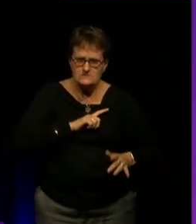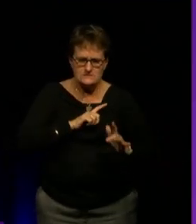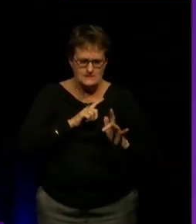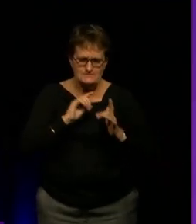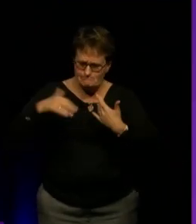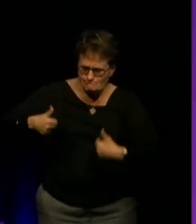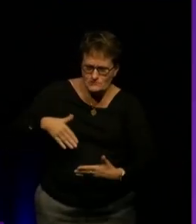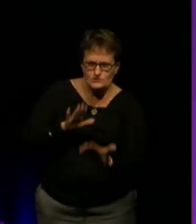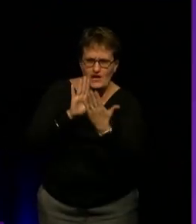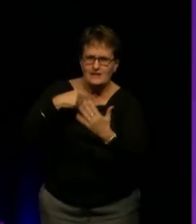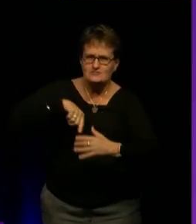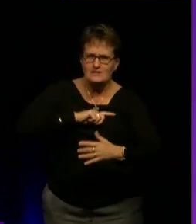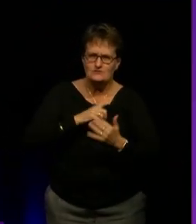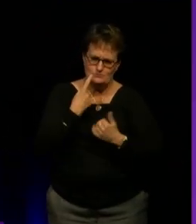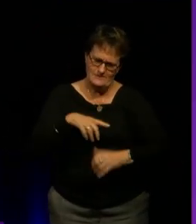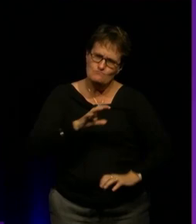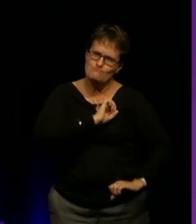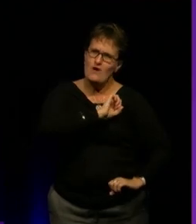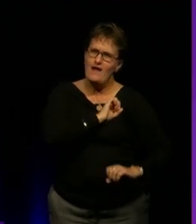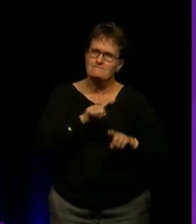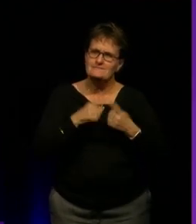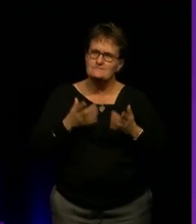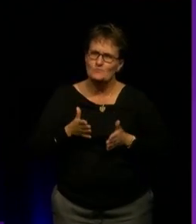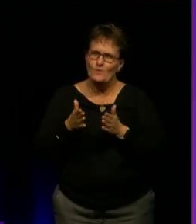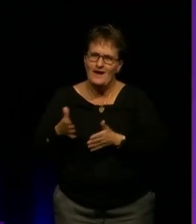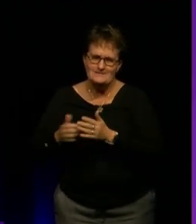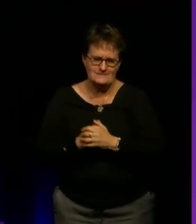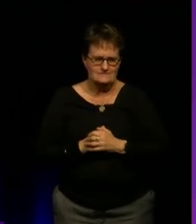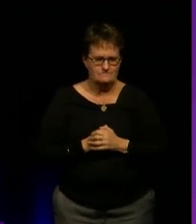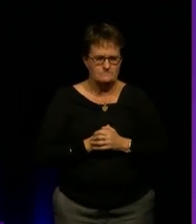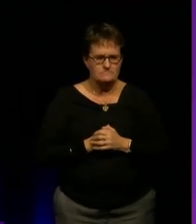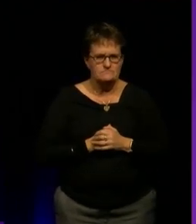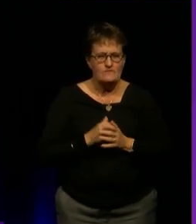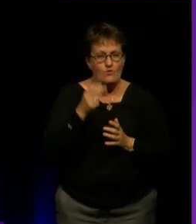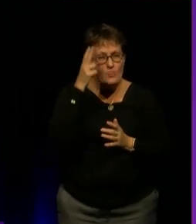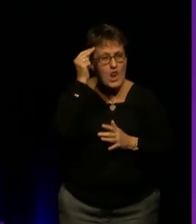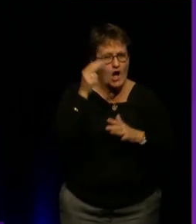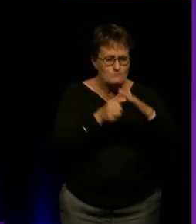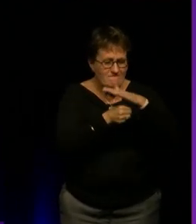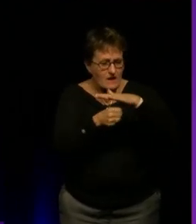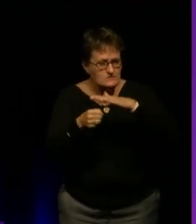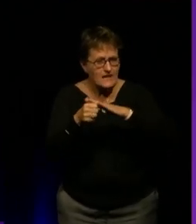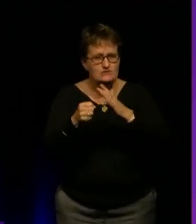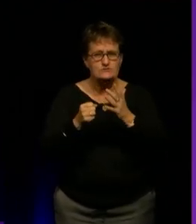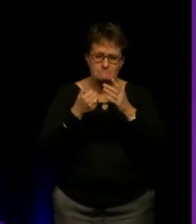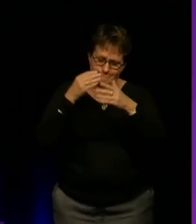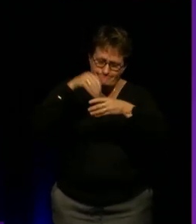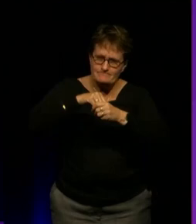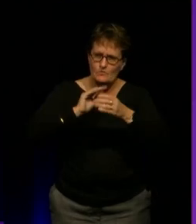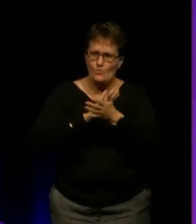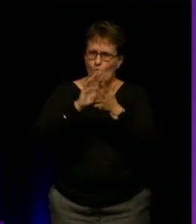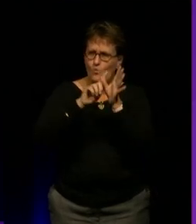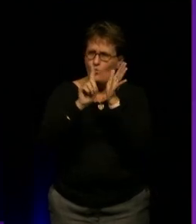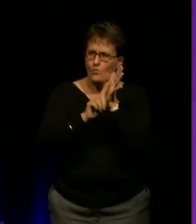to be bold in new ways. The Queensland Library Foundation is a founding partner of the Hall of Fame and works to support